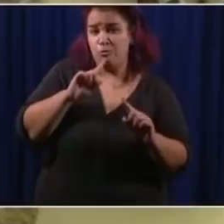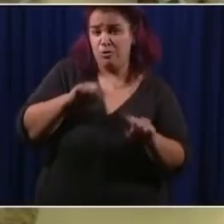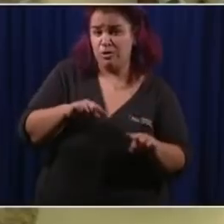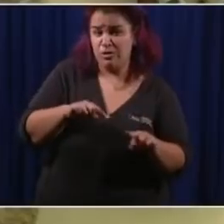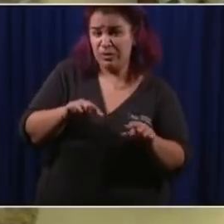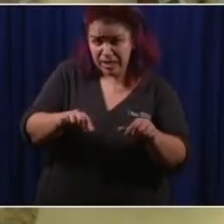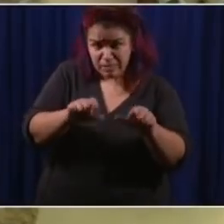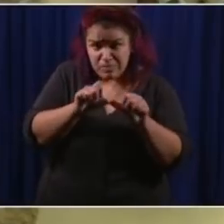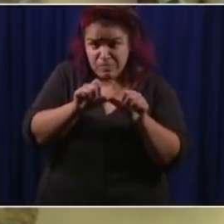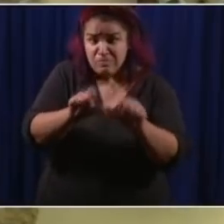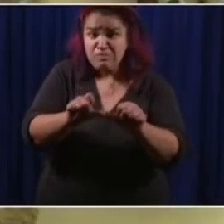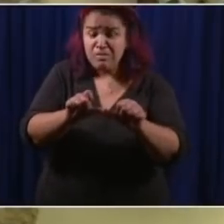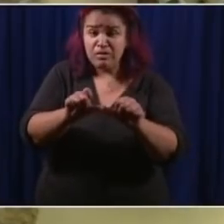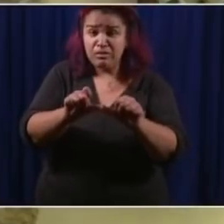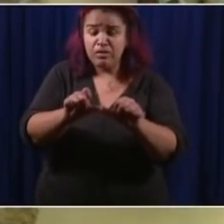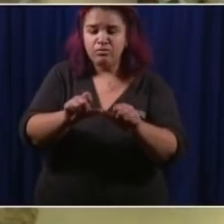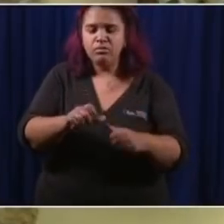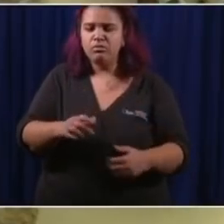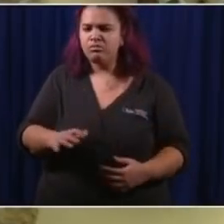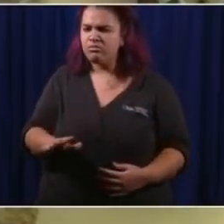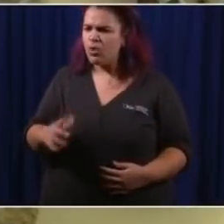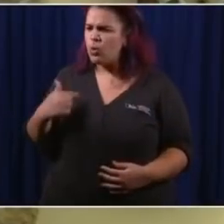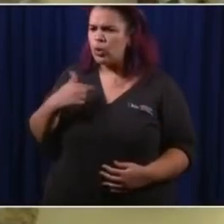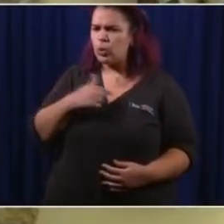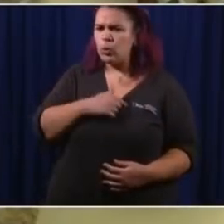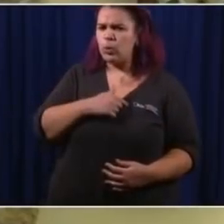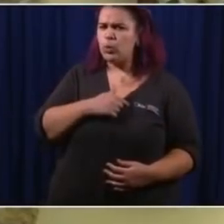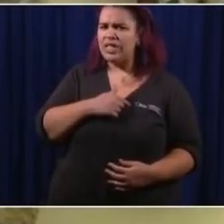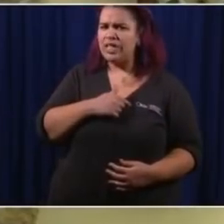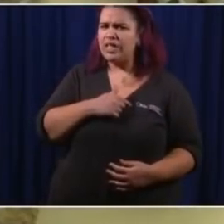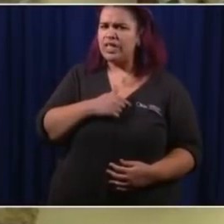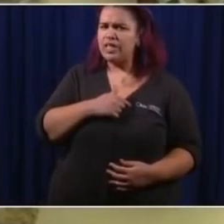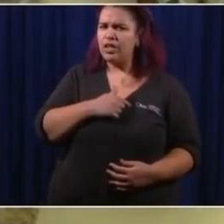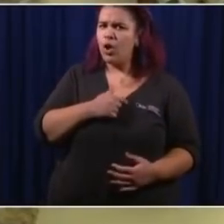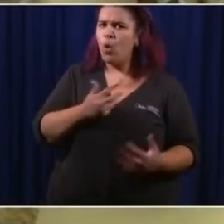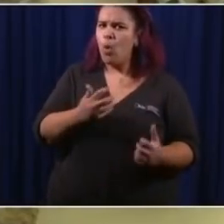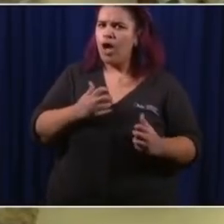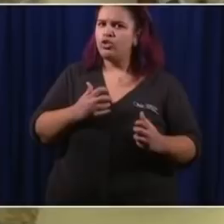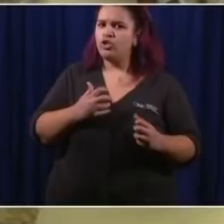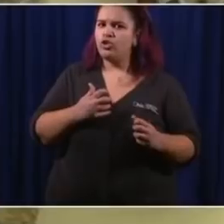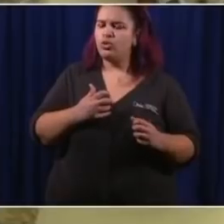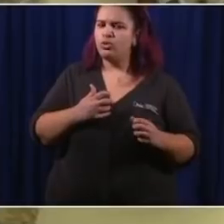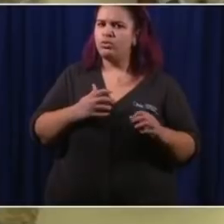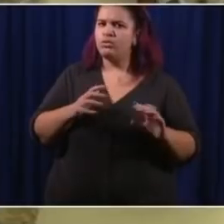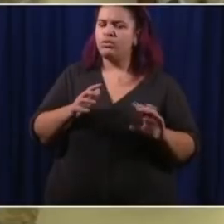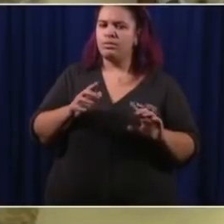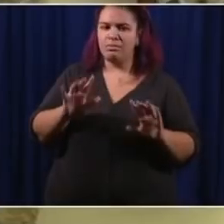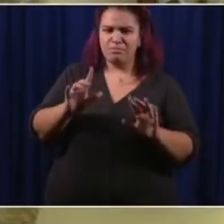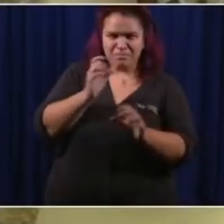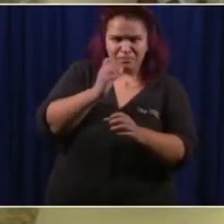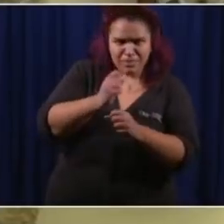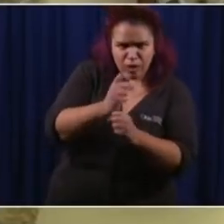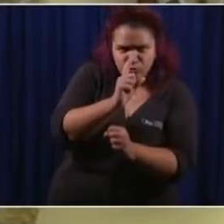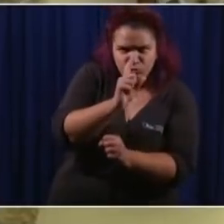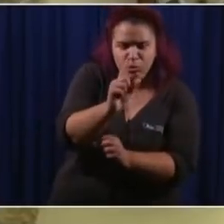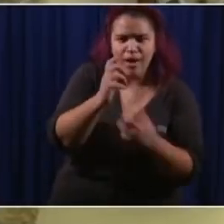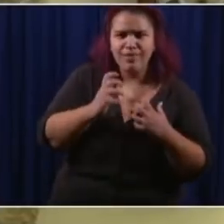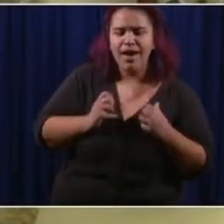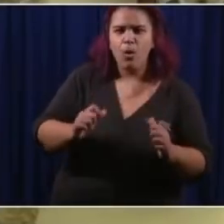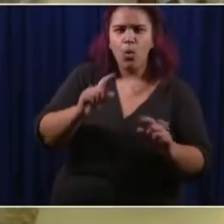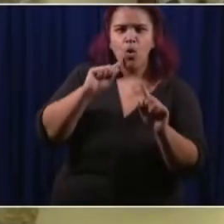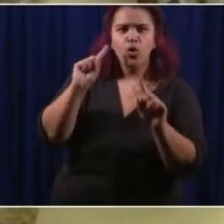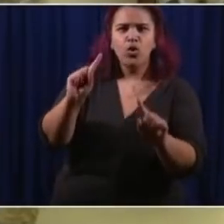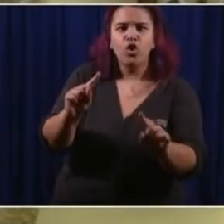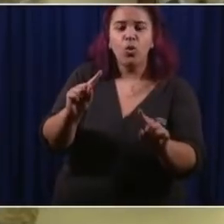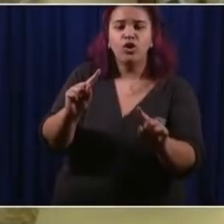Well, we don't want any health order to stay on a day, an hour, or a second longer than it needs to be on. We're